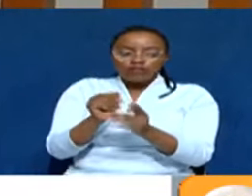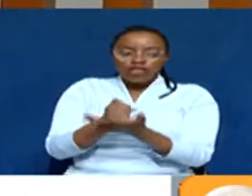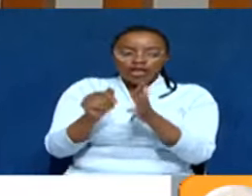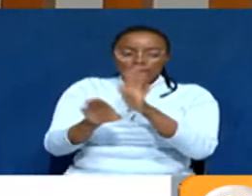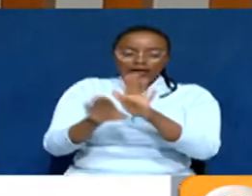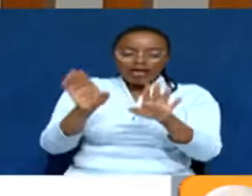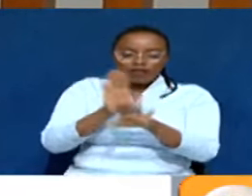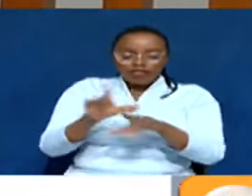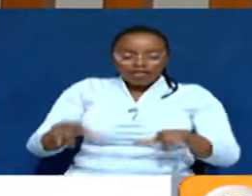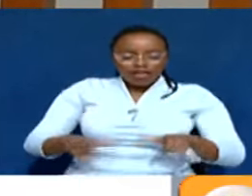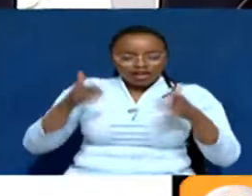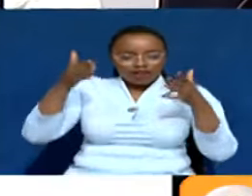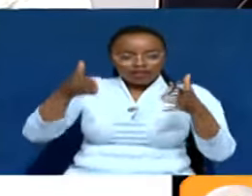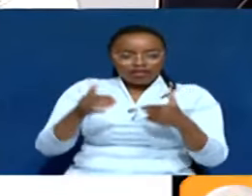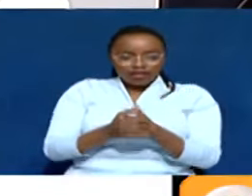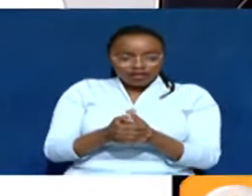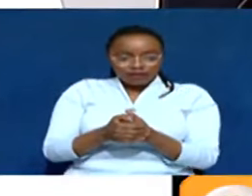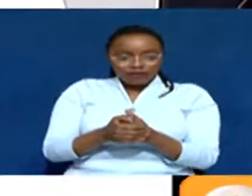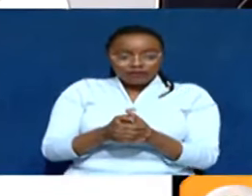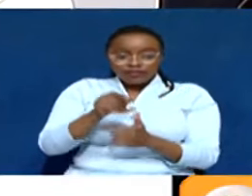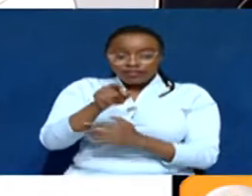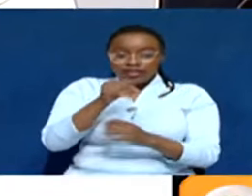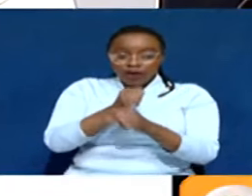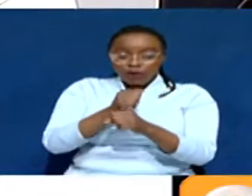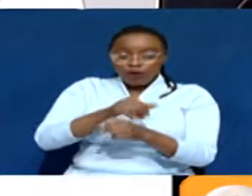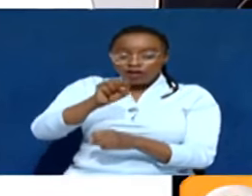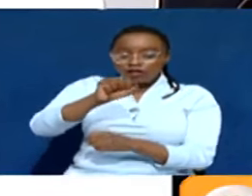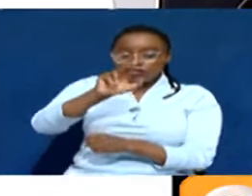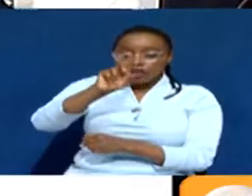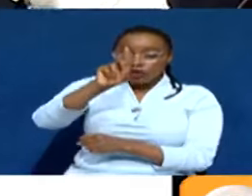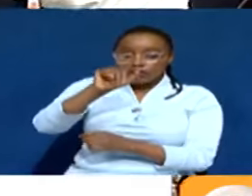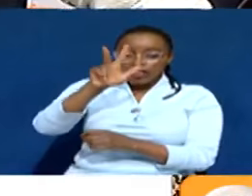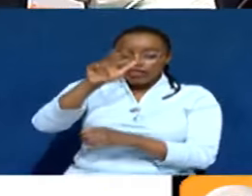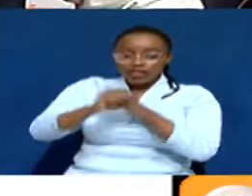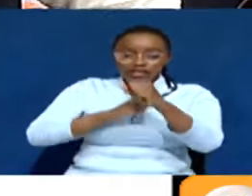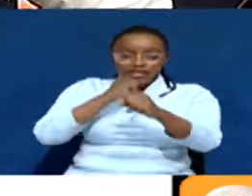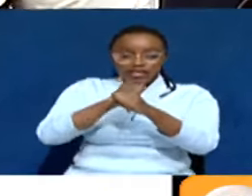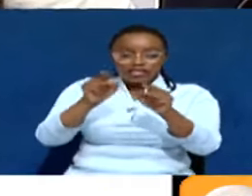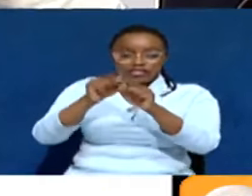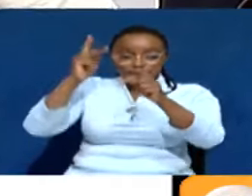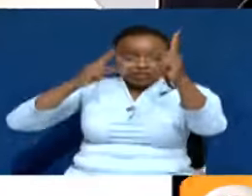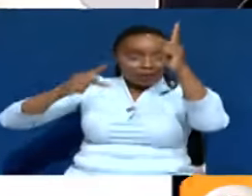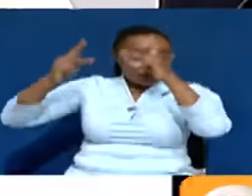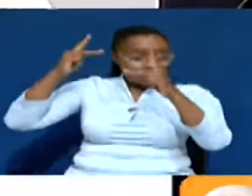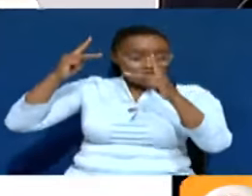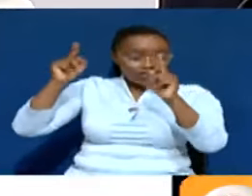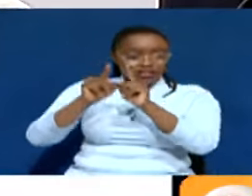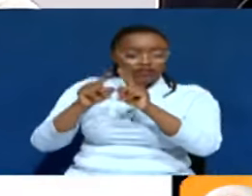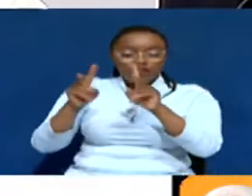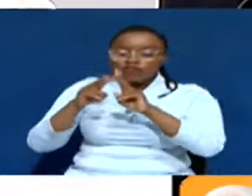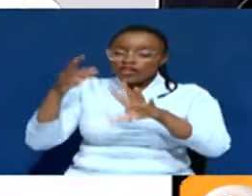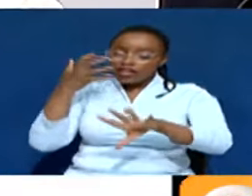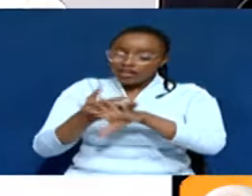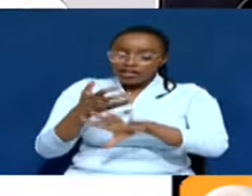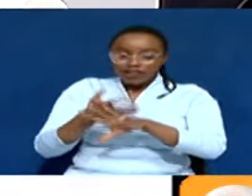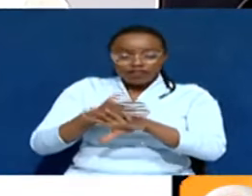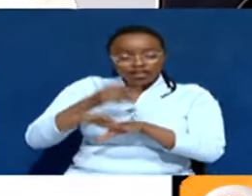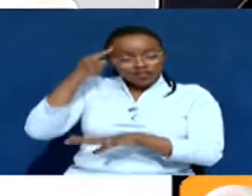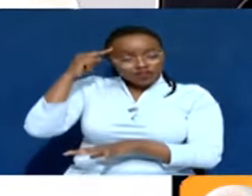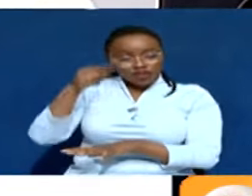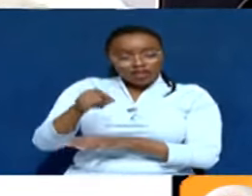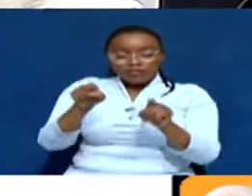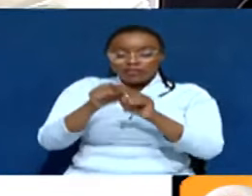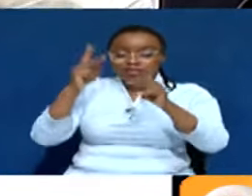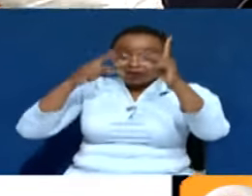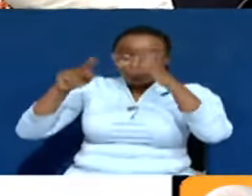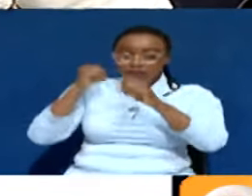everything and they leave you there. By the way, he worked in Saudi Arabia for 3 years and he says even as a professional, it was very difficult for him. Yeah. Mm.